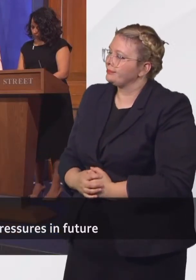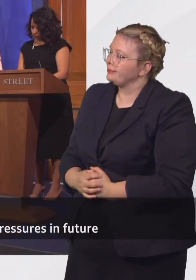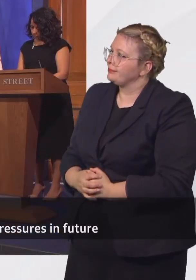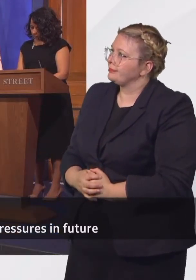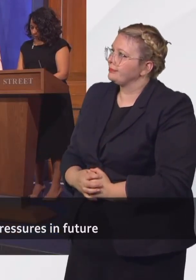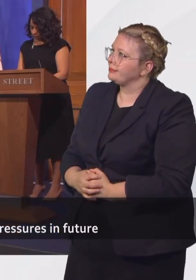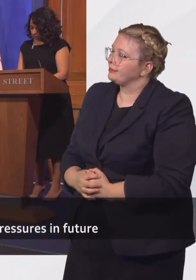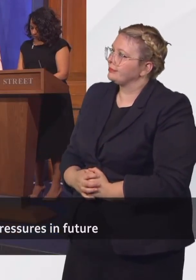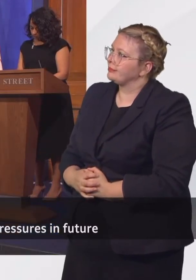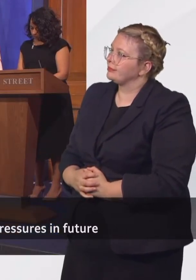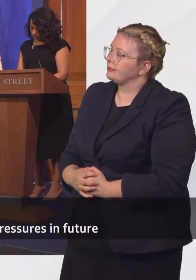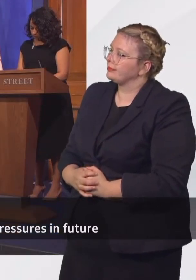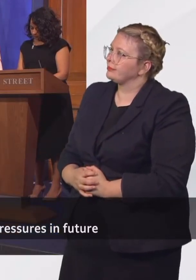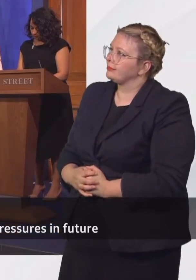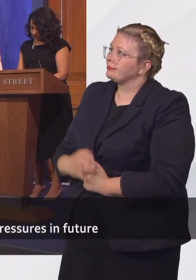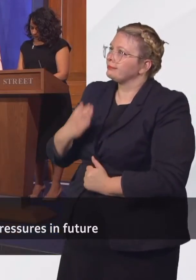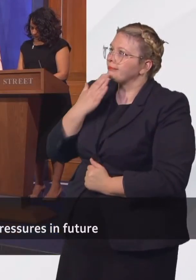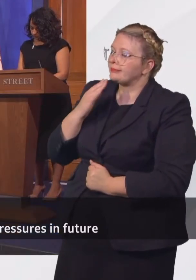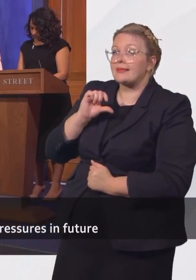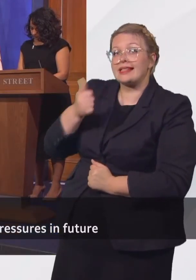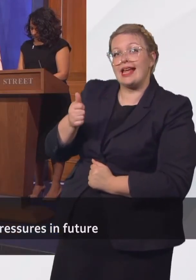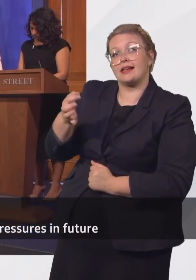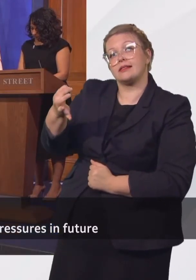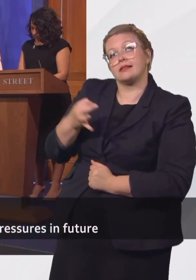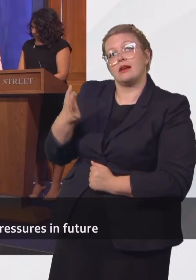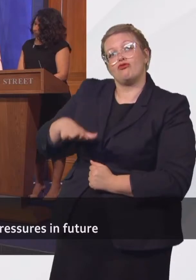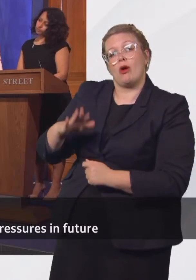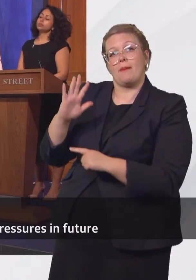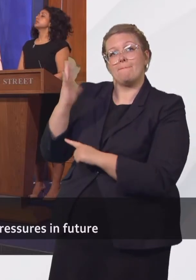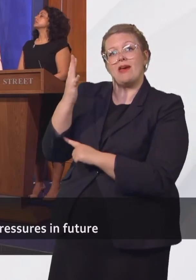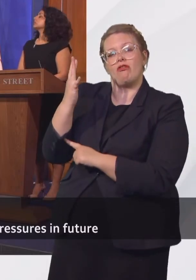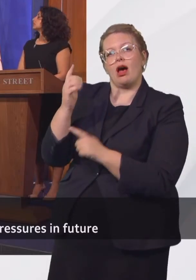Thanks very much indeed. Next question, Ben Glaze at the Mirror.